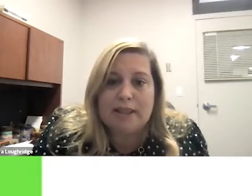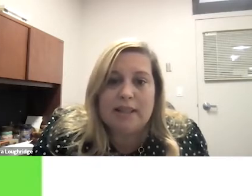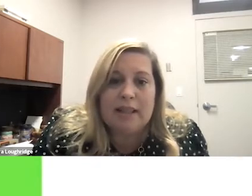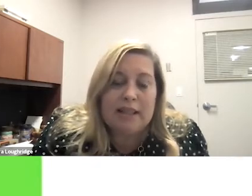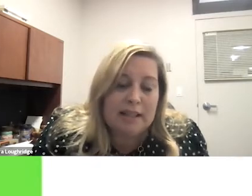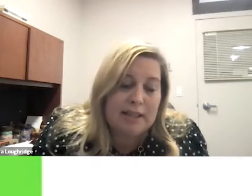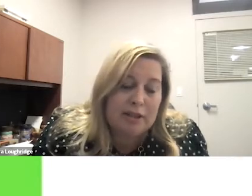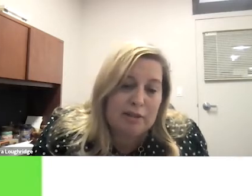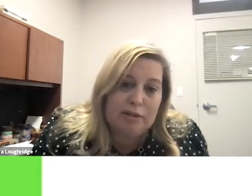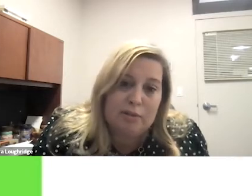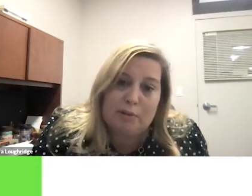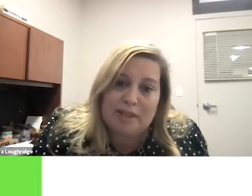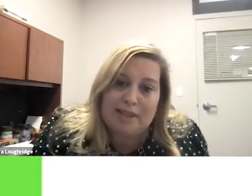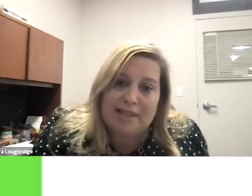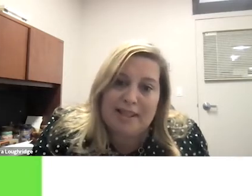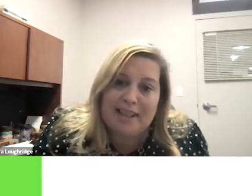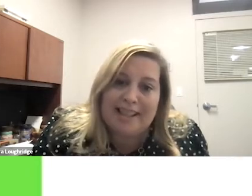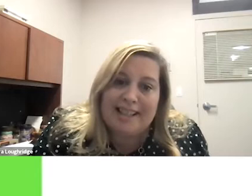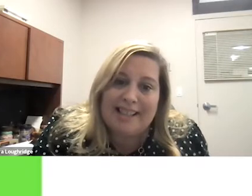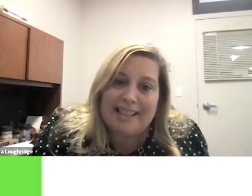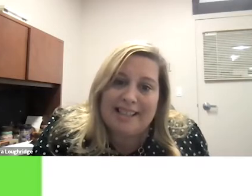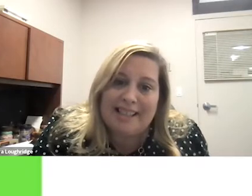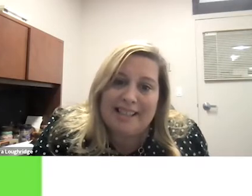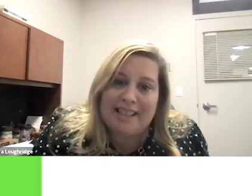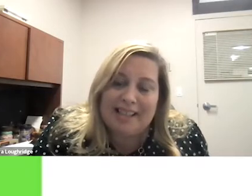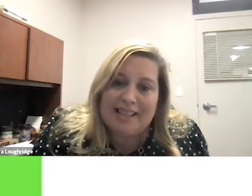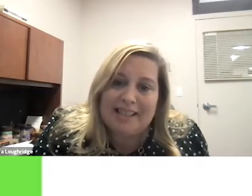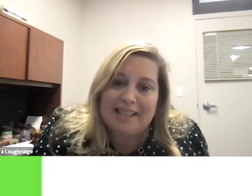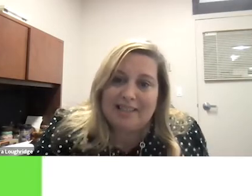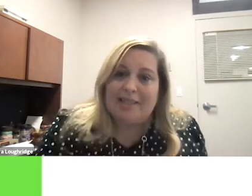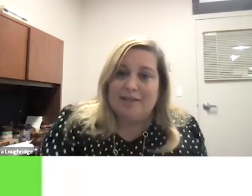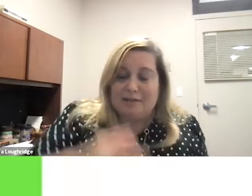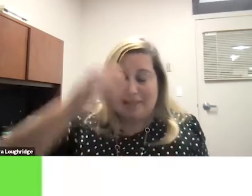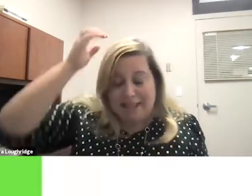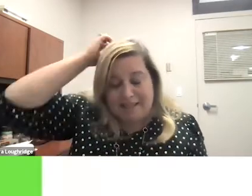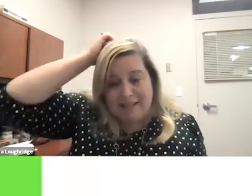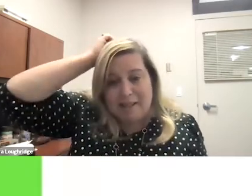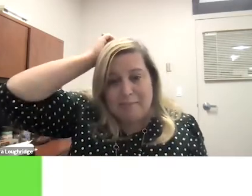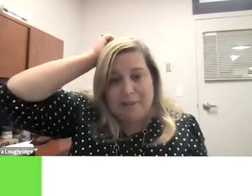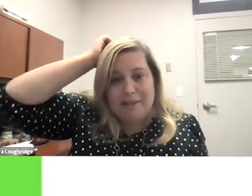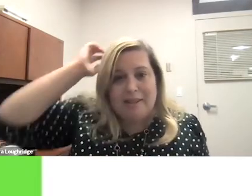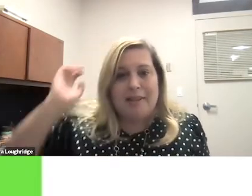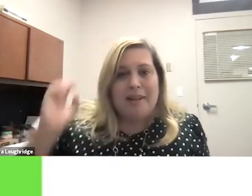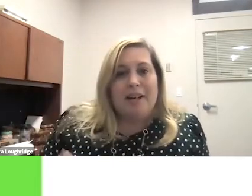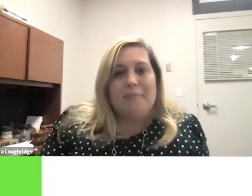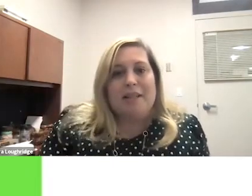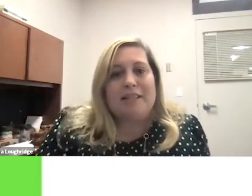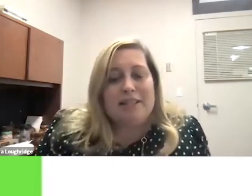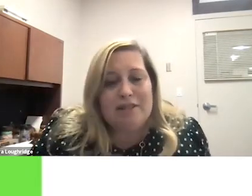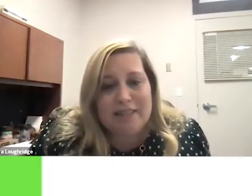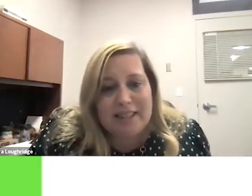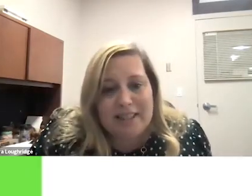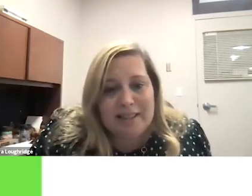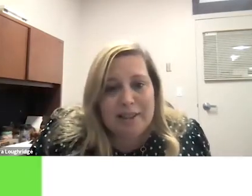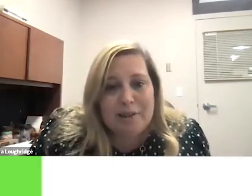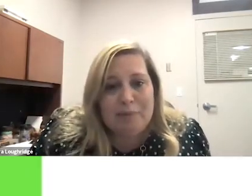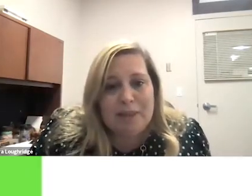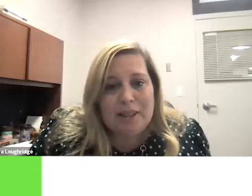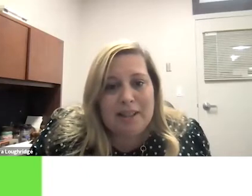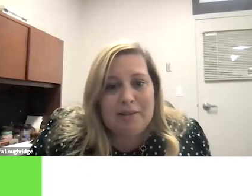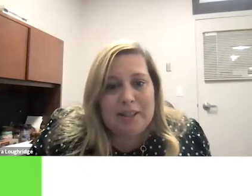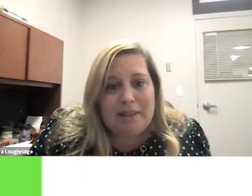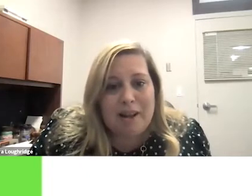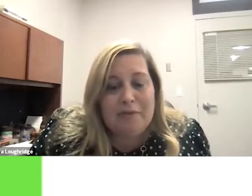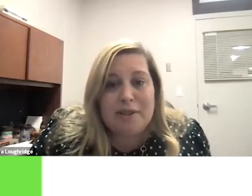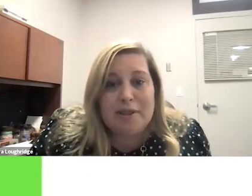will get the additional supports that they need during that time. Additionally,